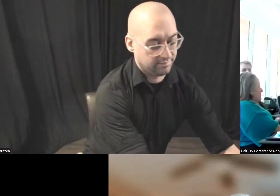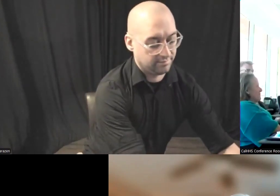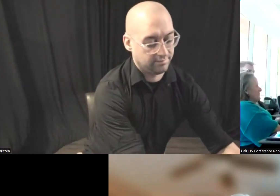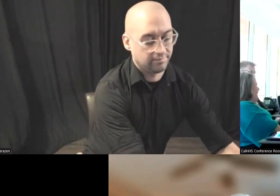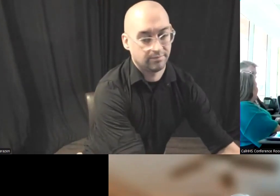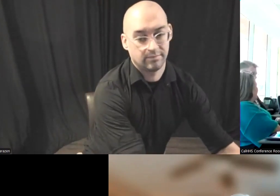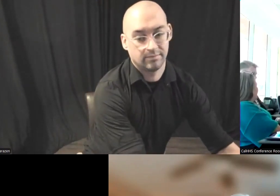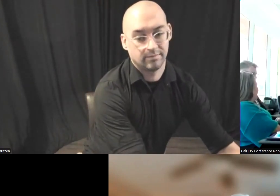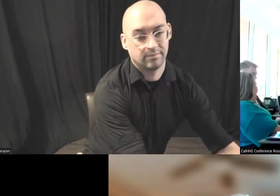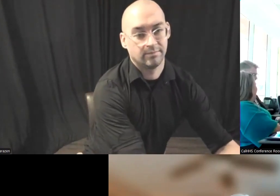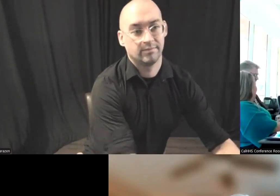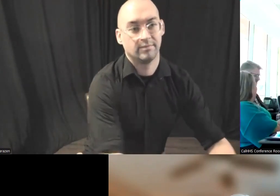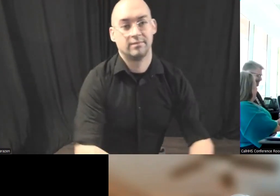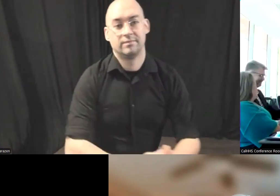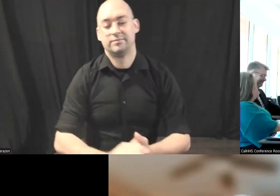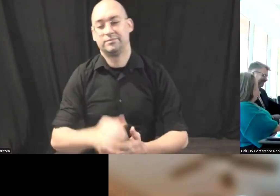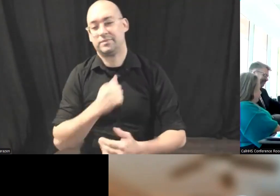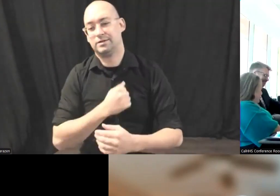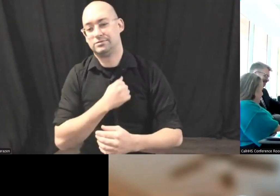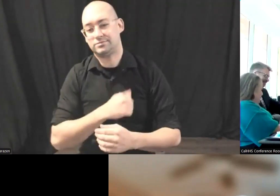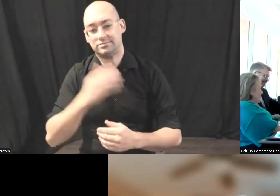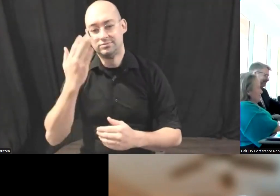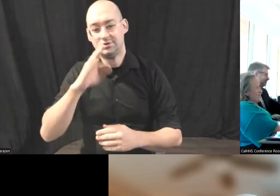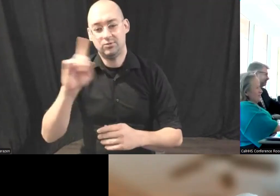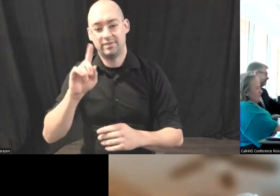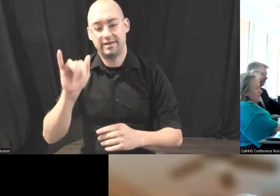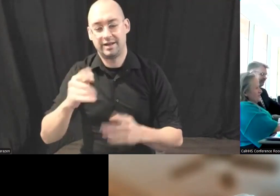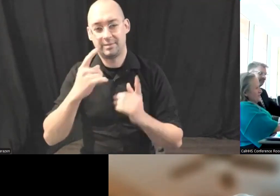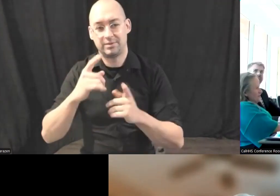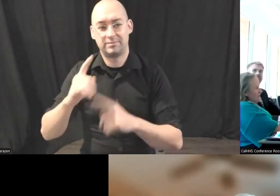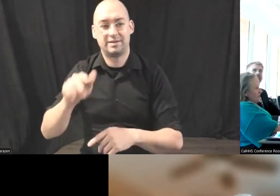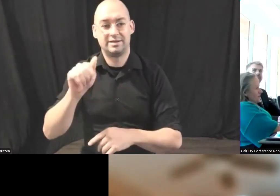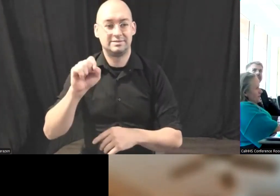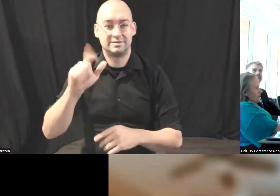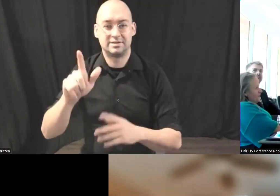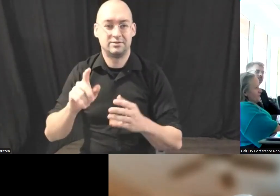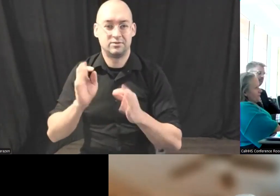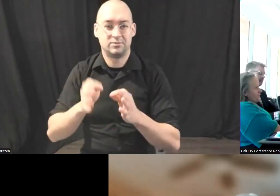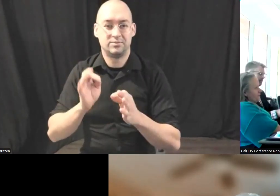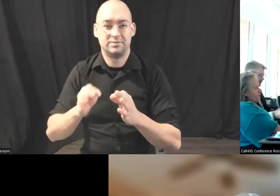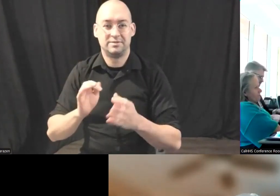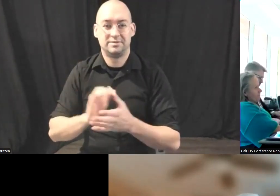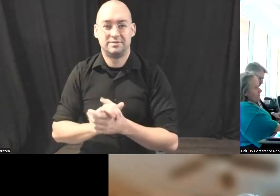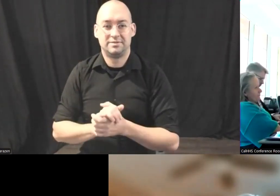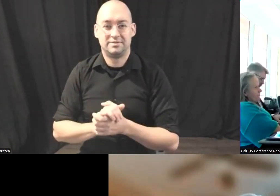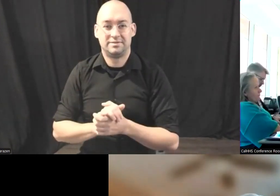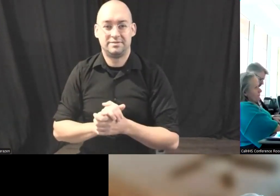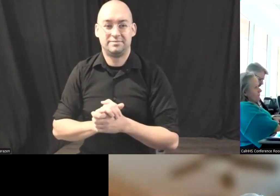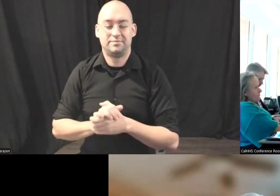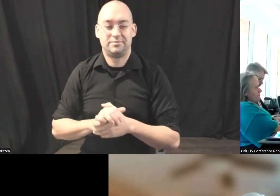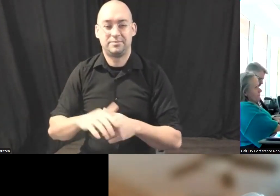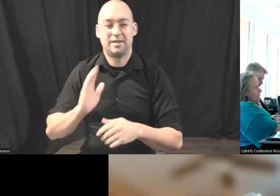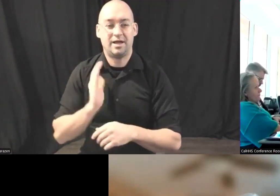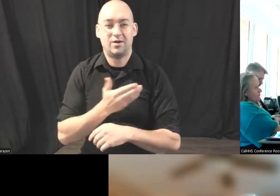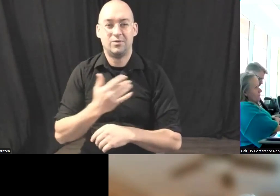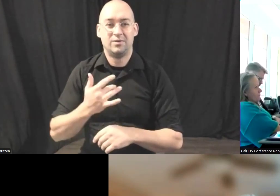It wasn't me. I think the ASL is switching. So, you know, our heart really, I sit at this table